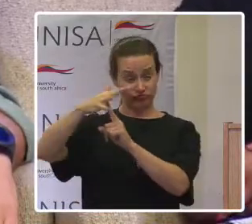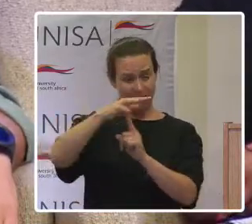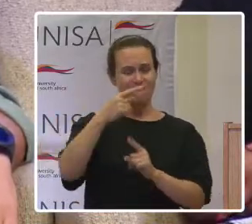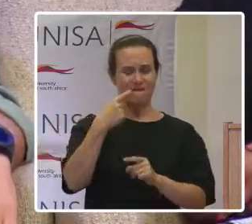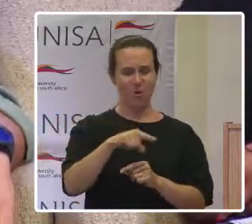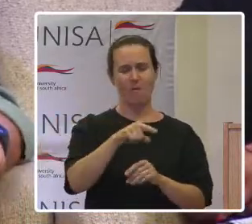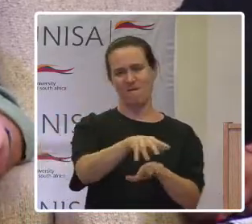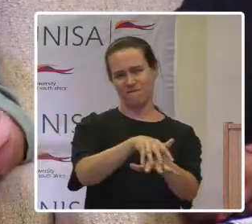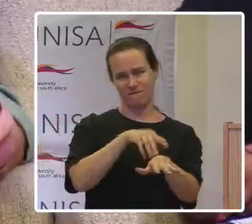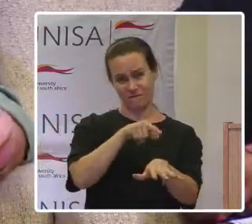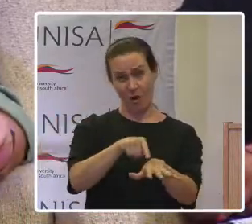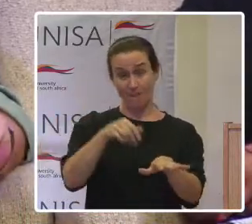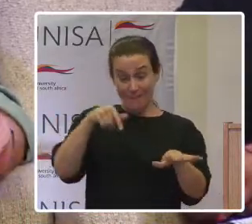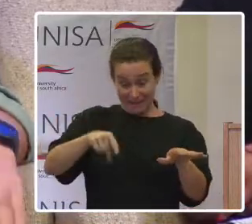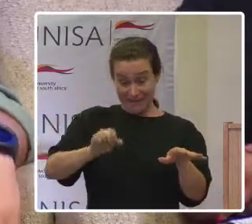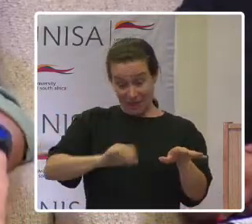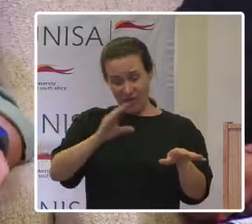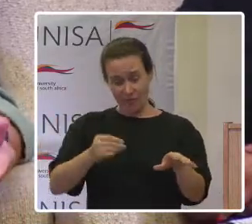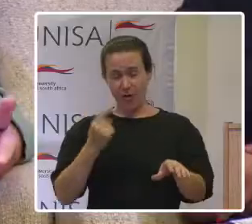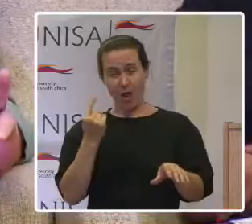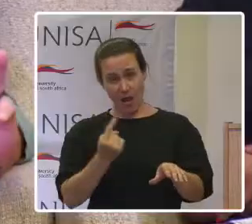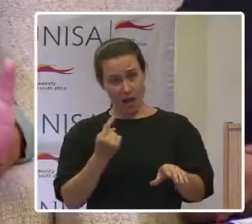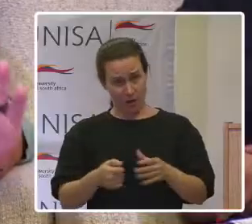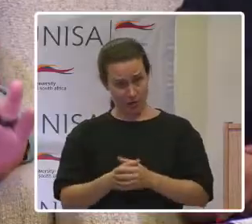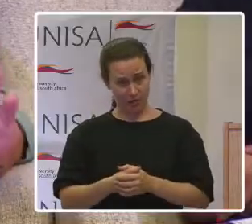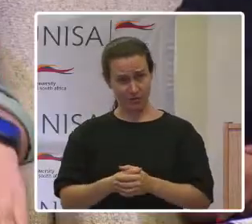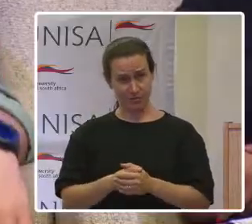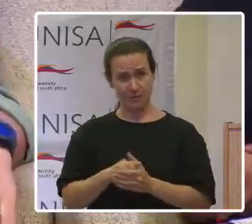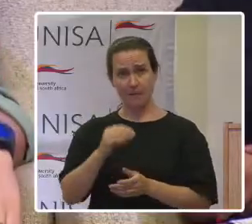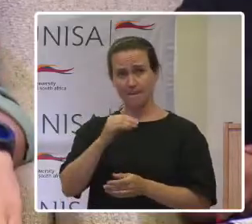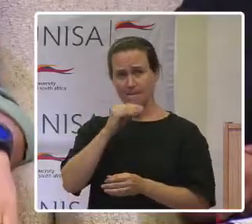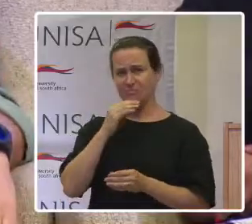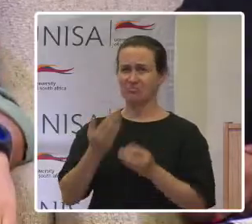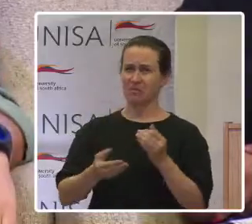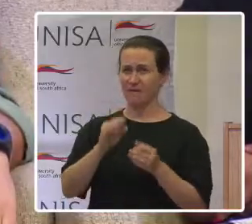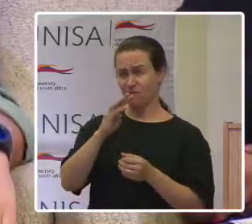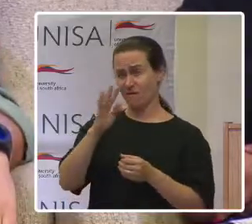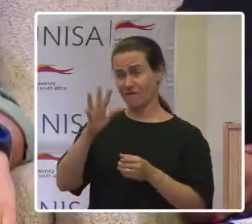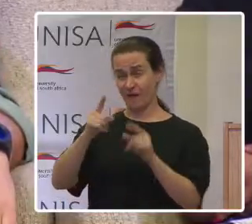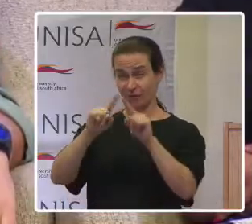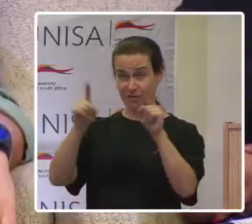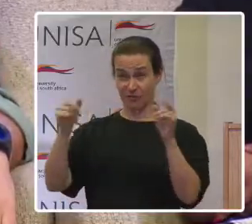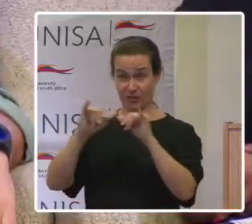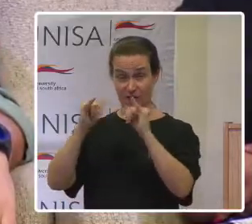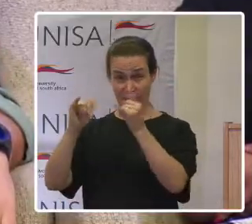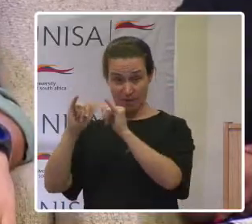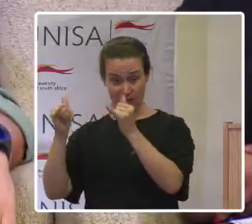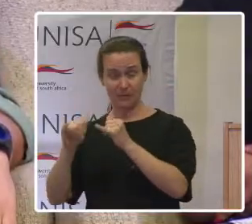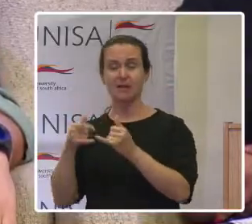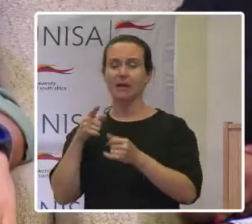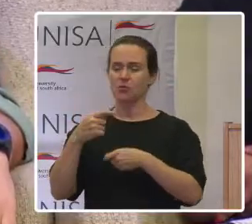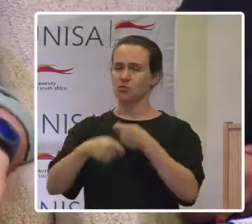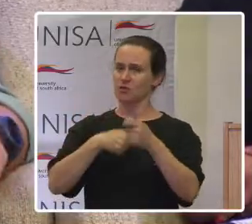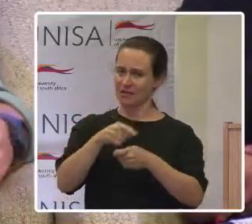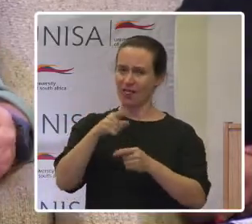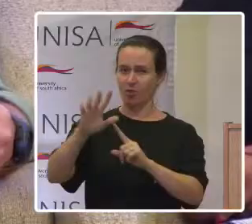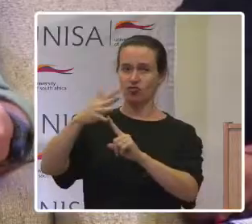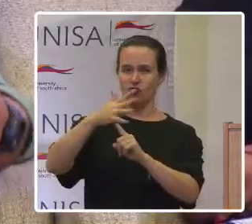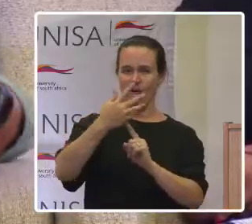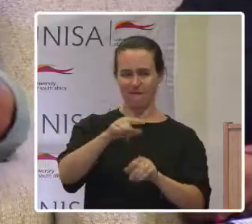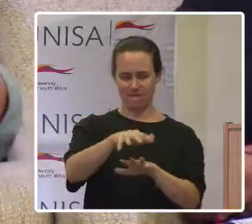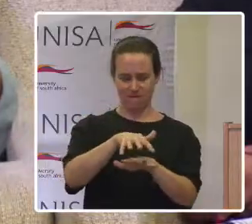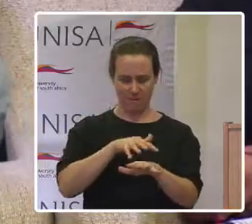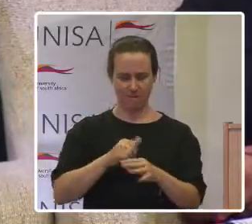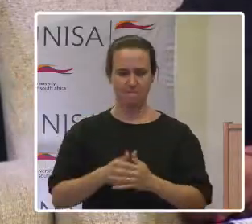Africa alone. And there are at least 4 or 5 different companies who have access to these systems.